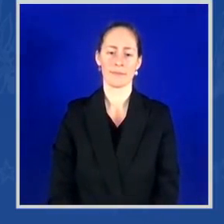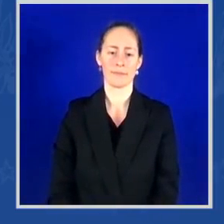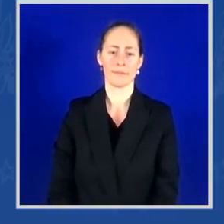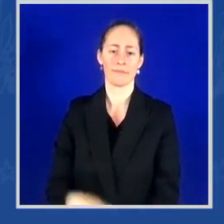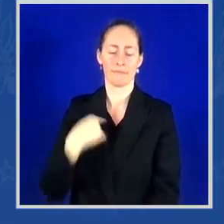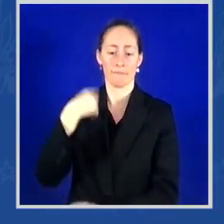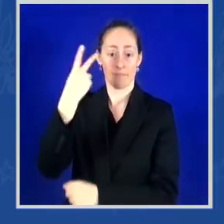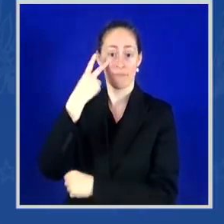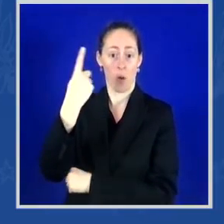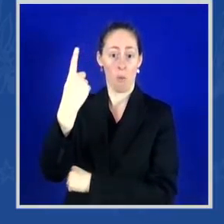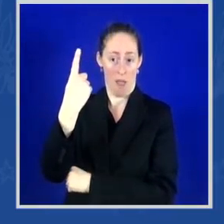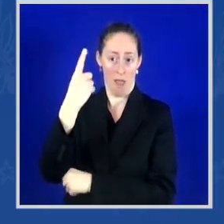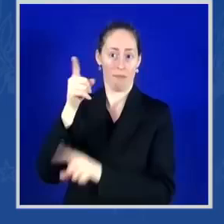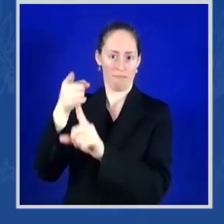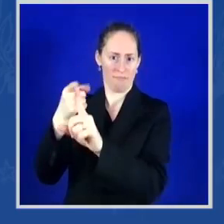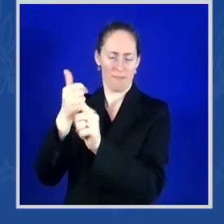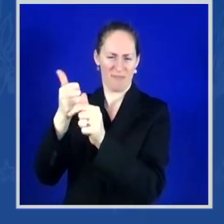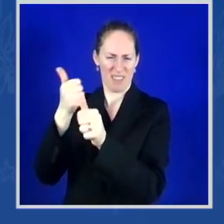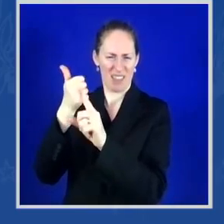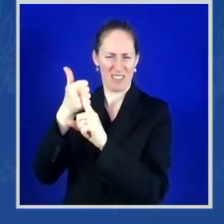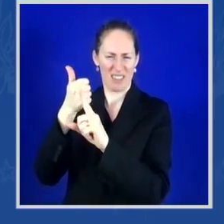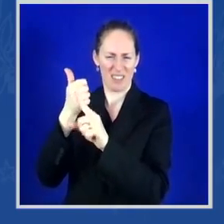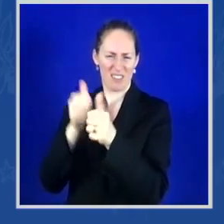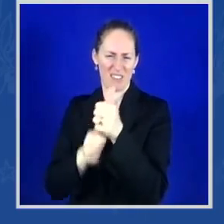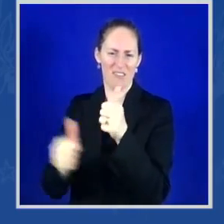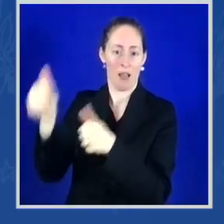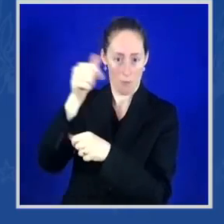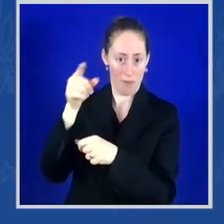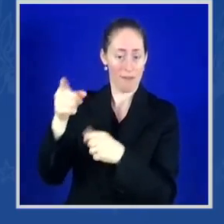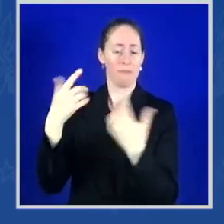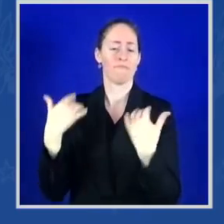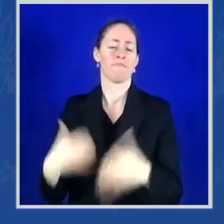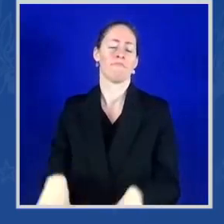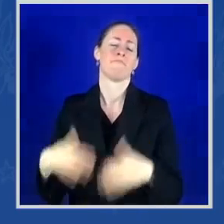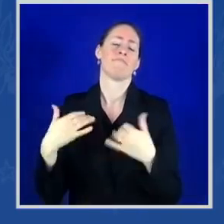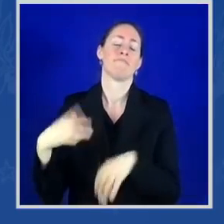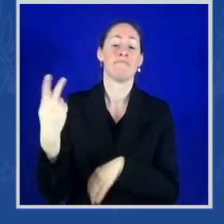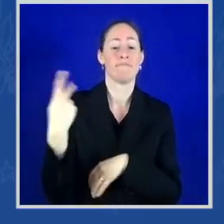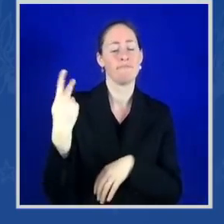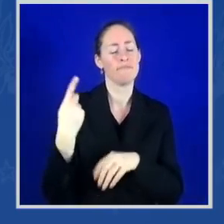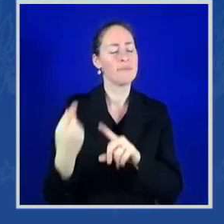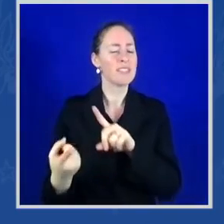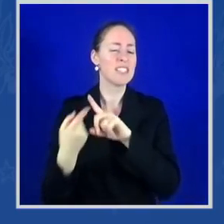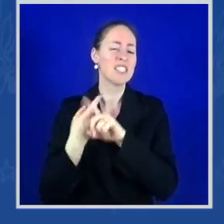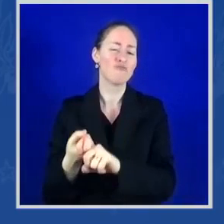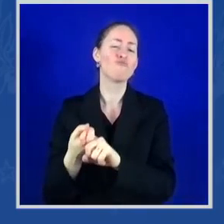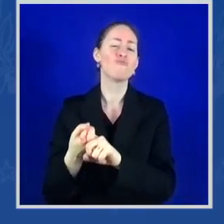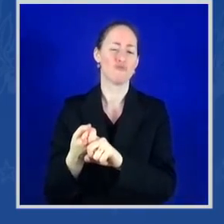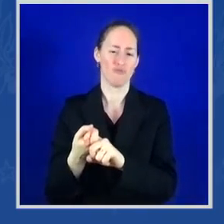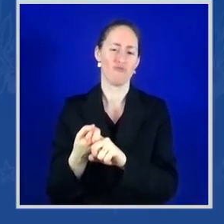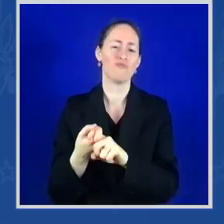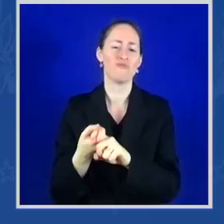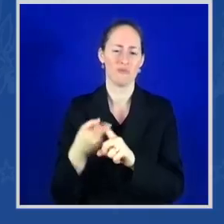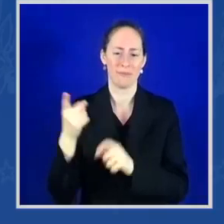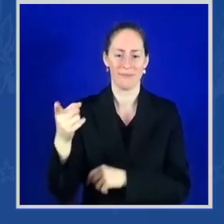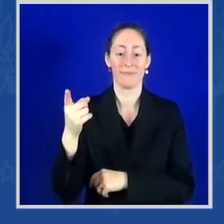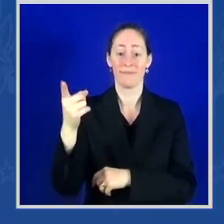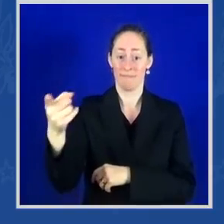friend. A great friend. He was at Bo's Memorial Mass this morning. Thank you for being there, General. I appreciate it.